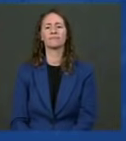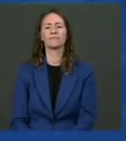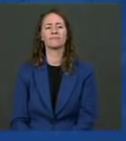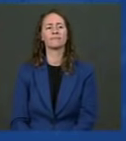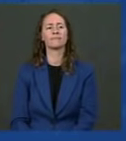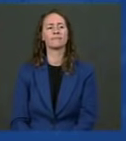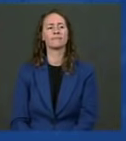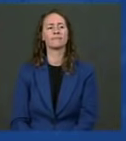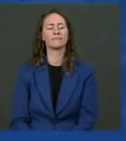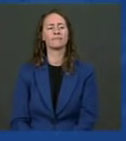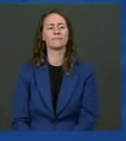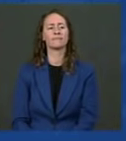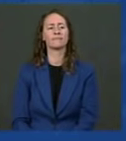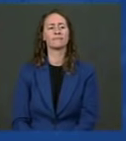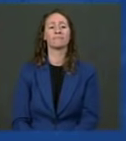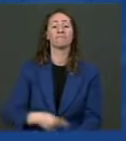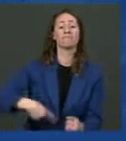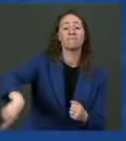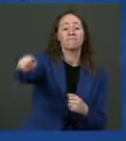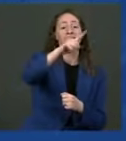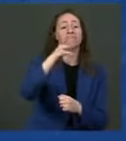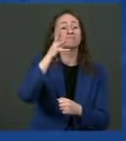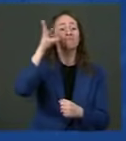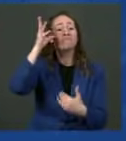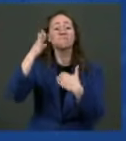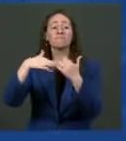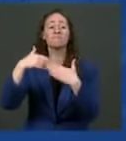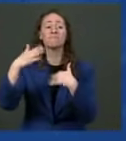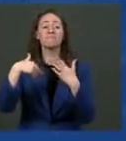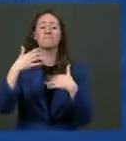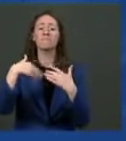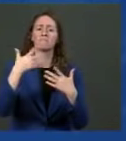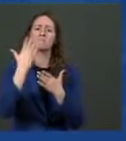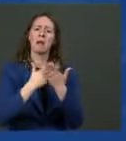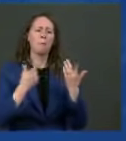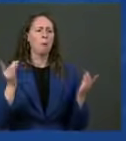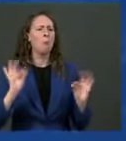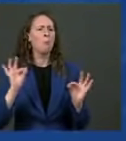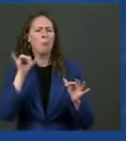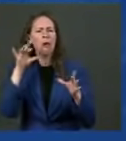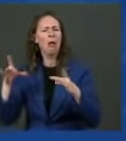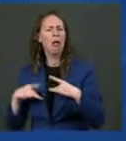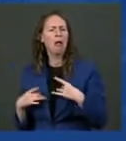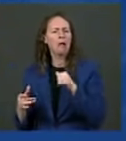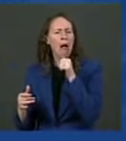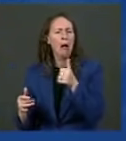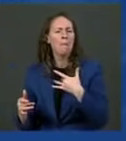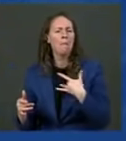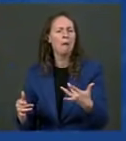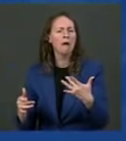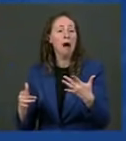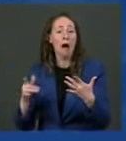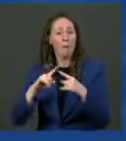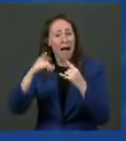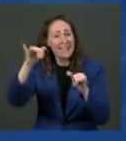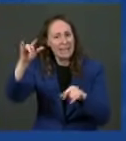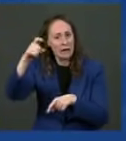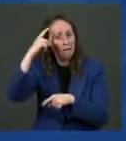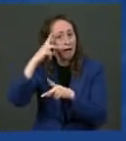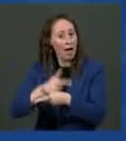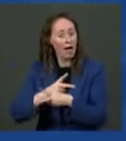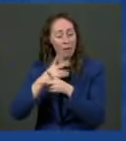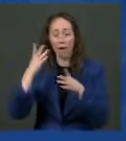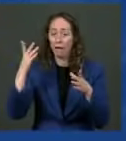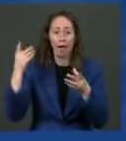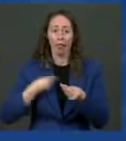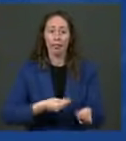for any parent, it doesn't matter how low the risk of any illness is when it could happen to your child. But we all know if